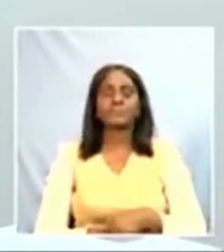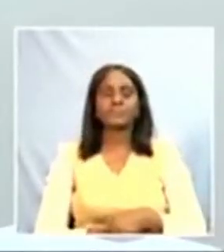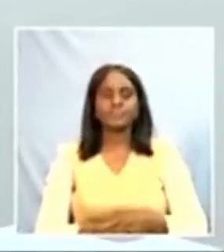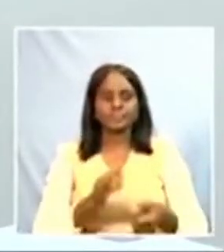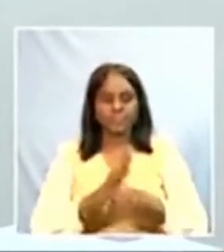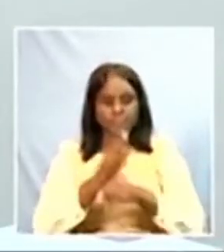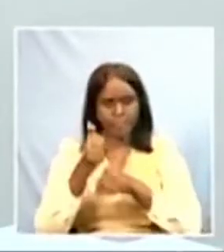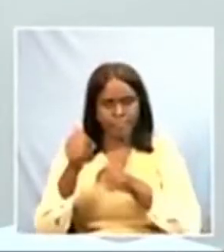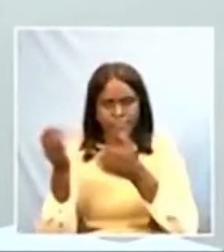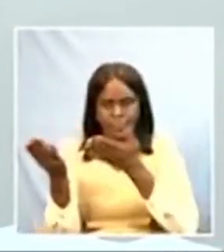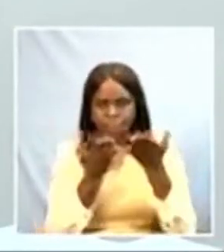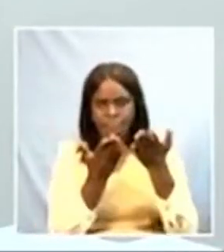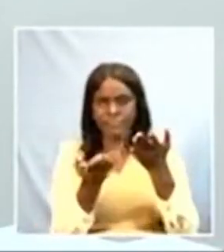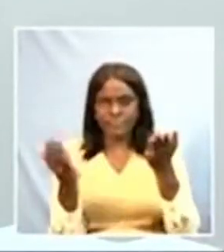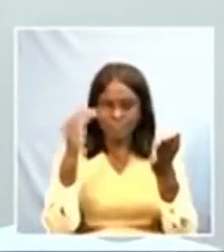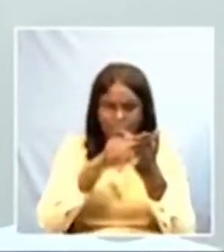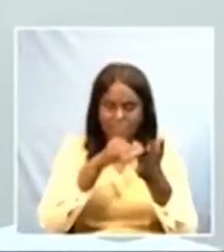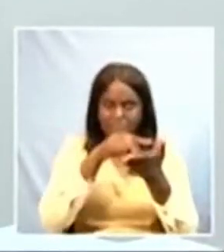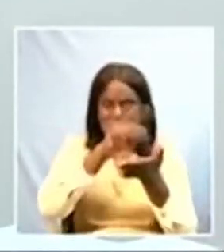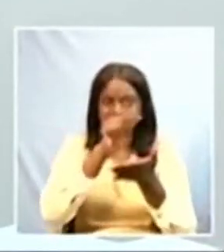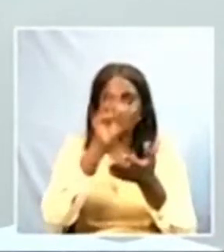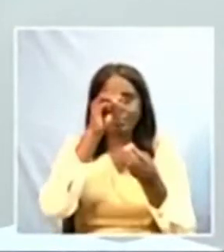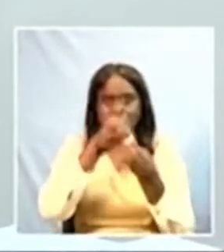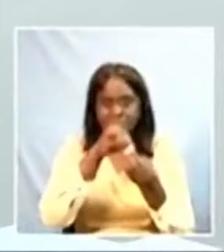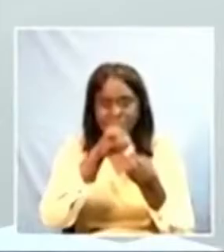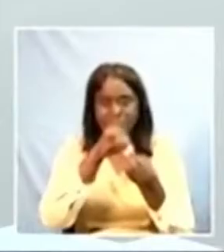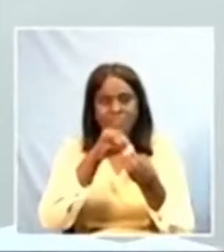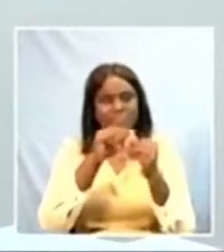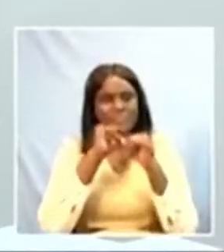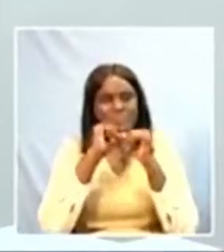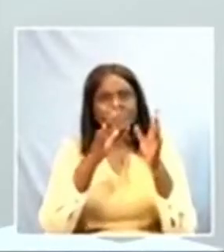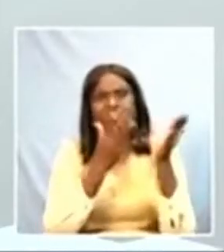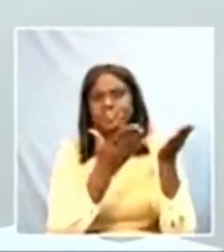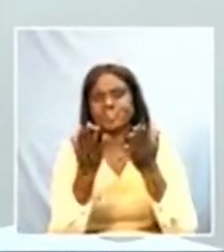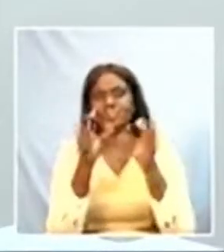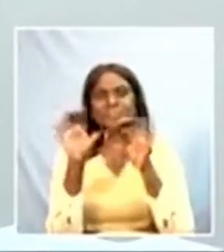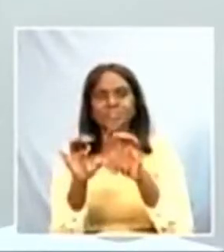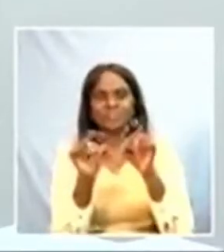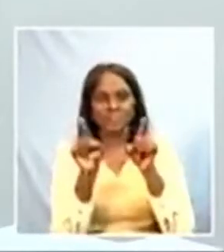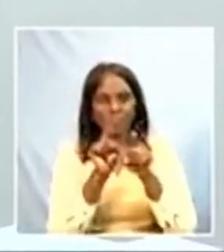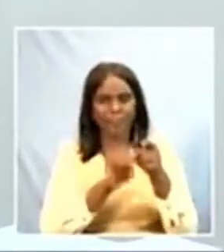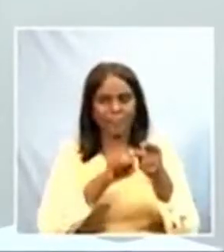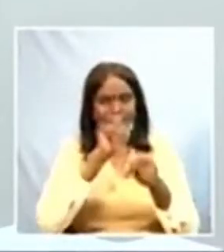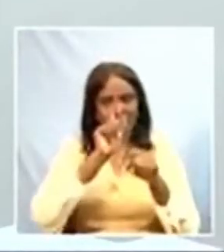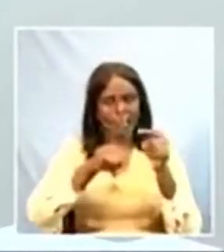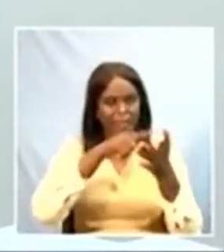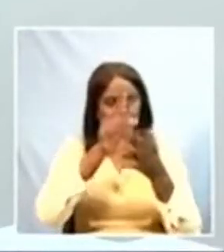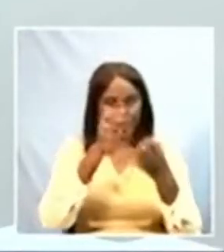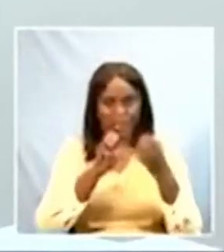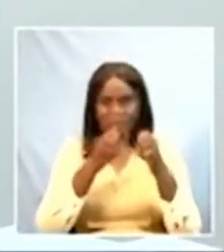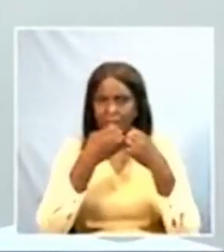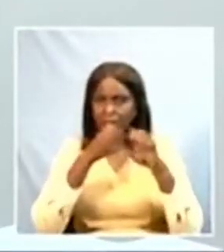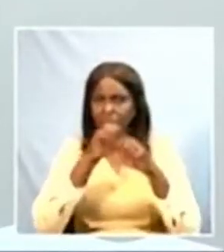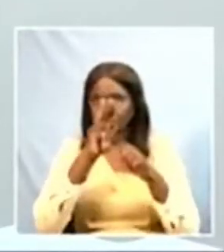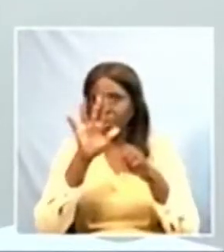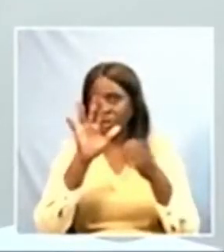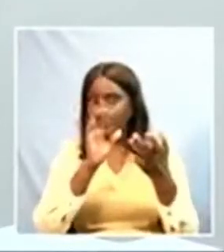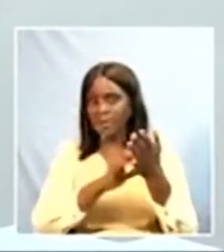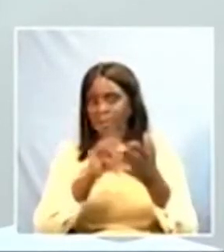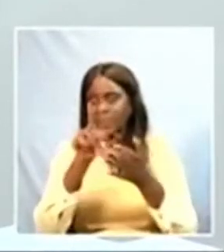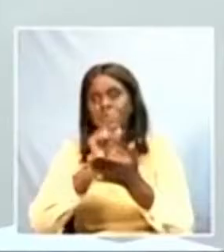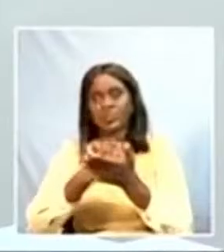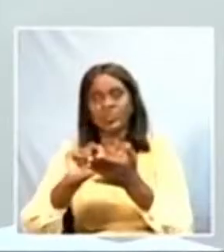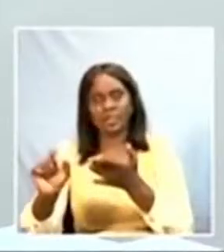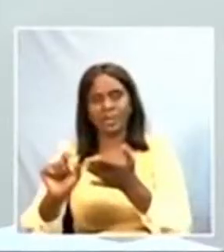Then he doesn't deliver, you pay advance. Then nothing is done. Then he can't pay even the 45,000 kwacha you